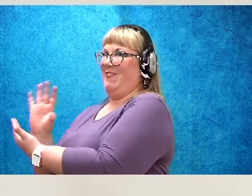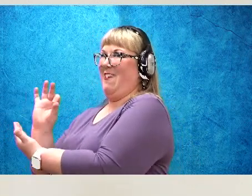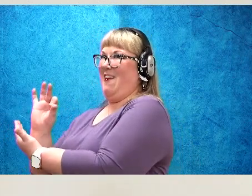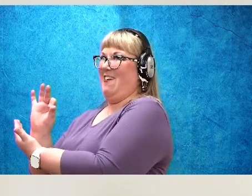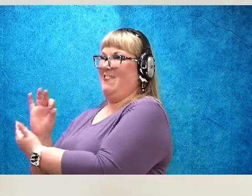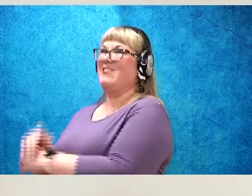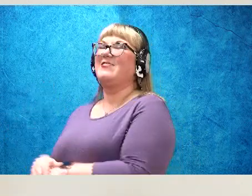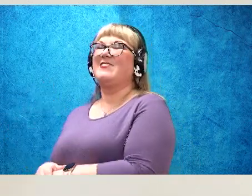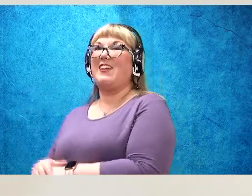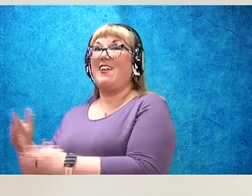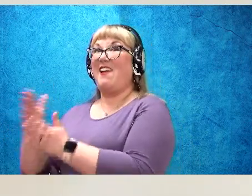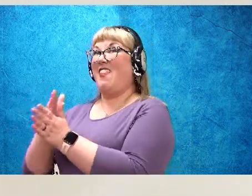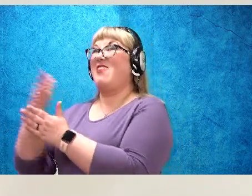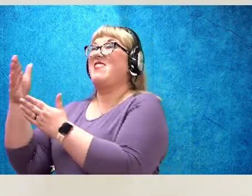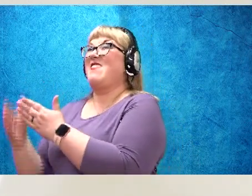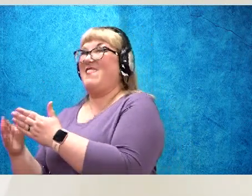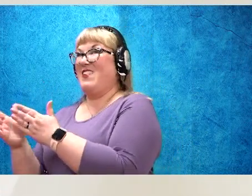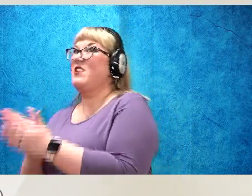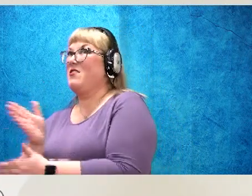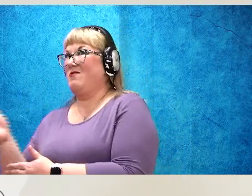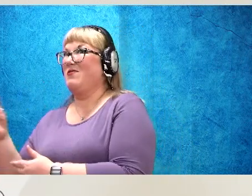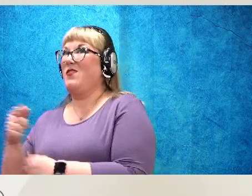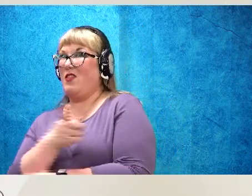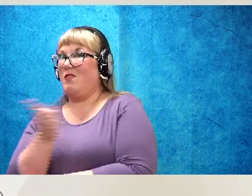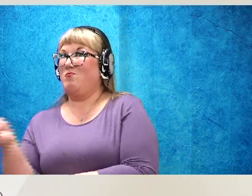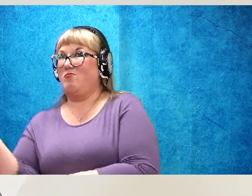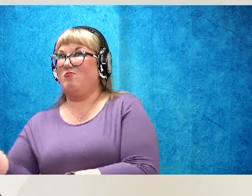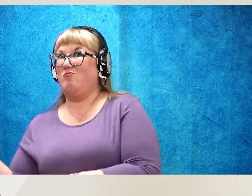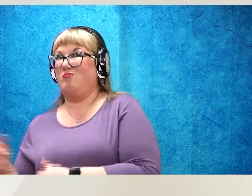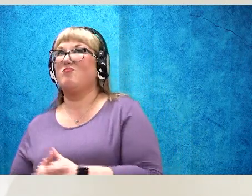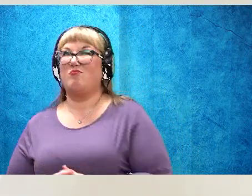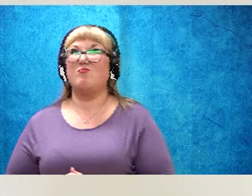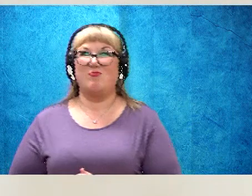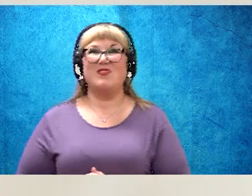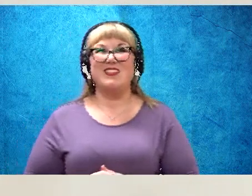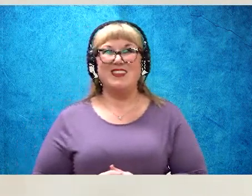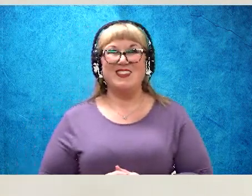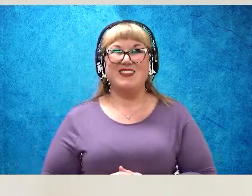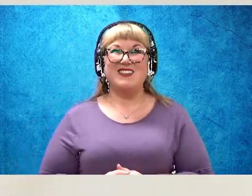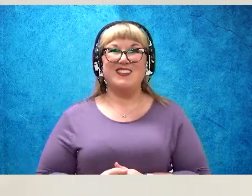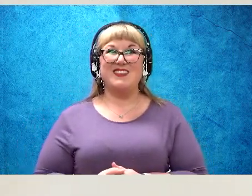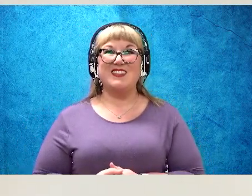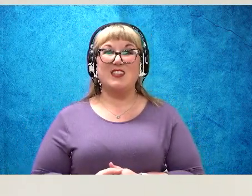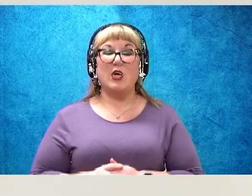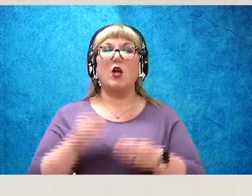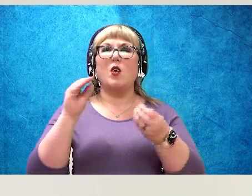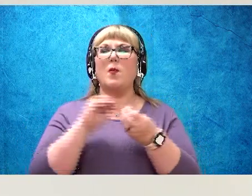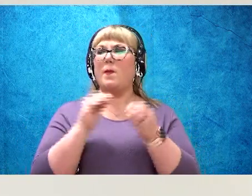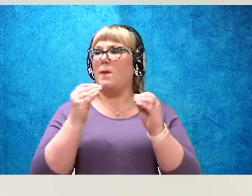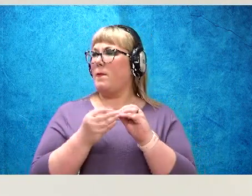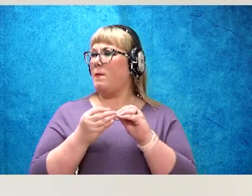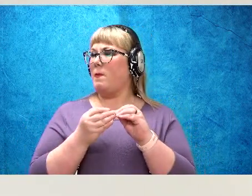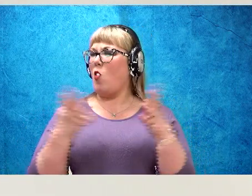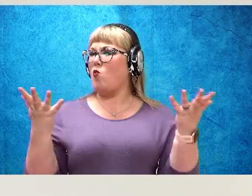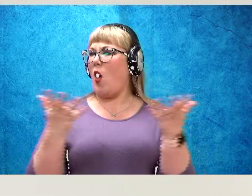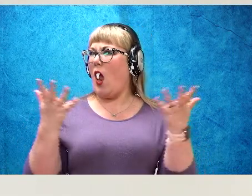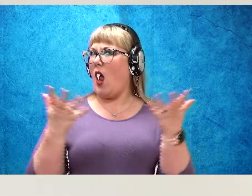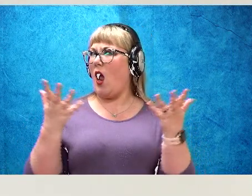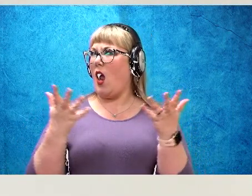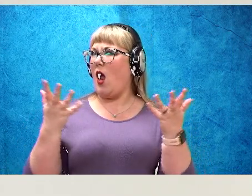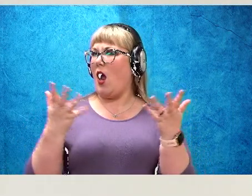at the end of our number path. Number, what is this?